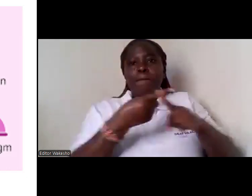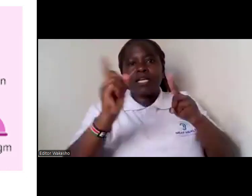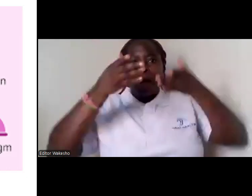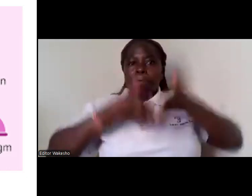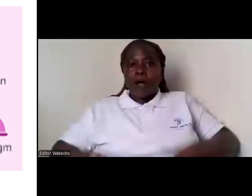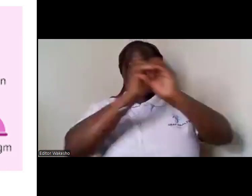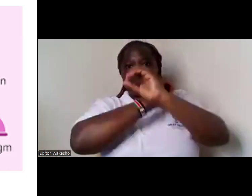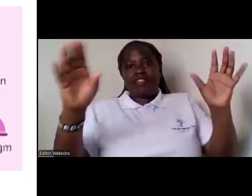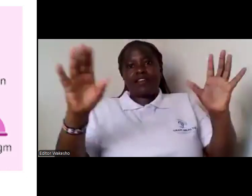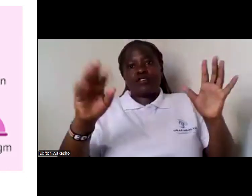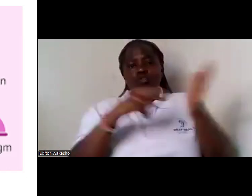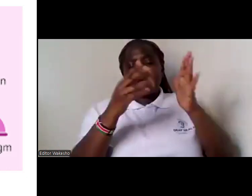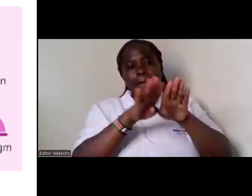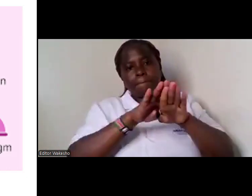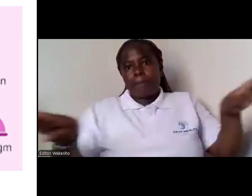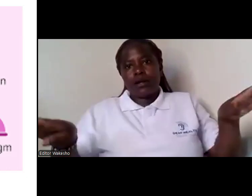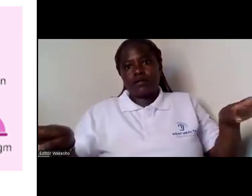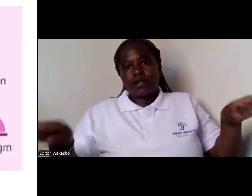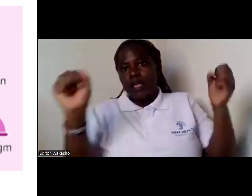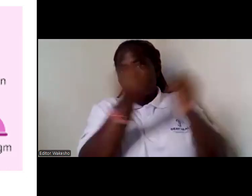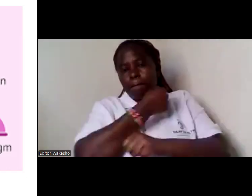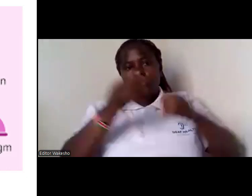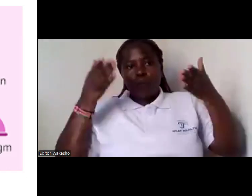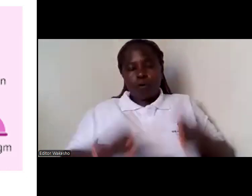permanent method.